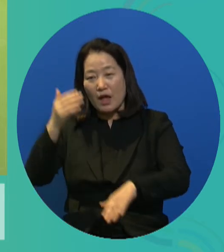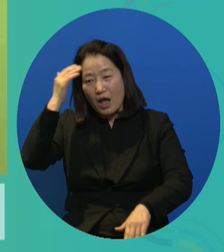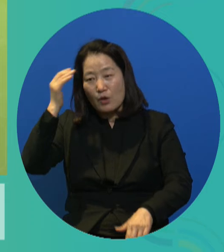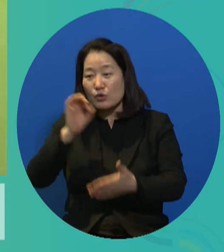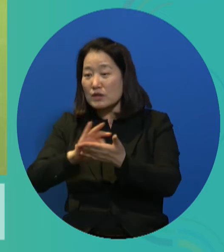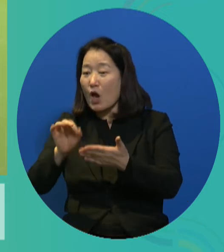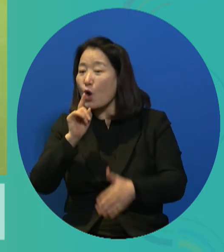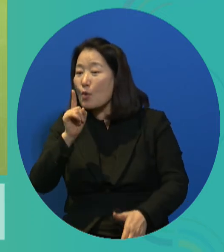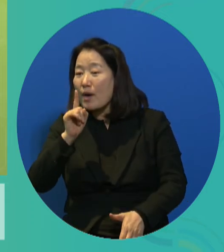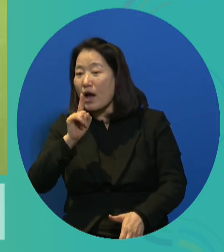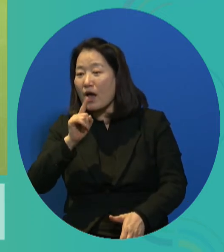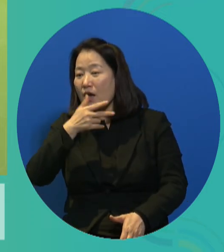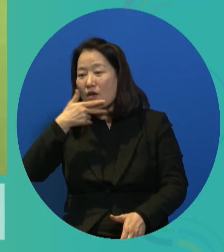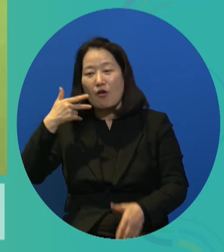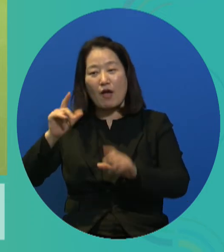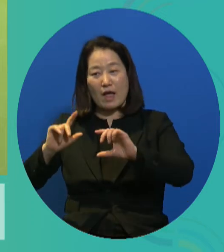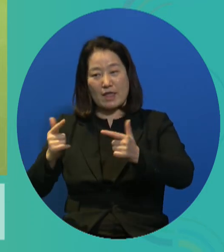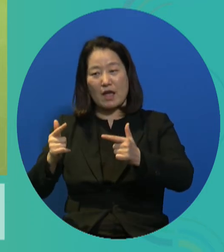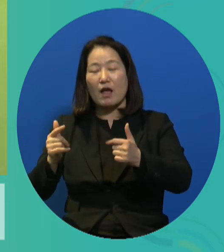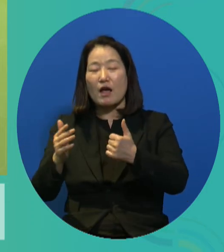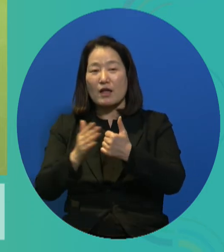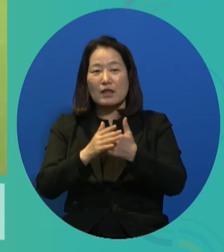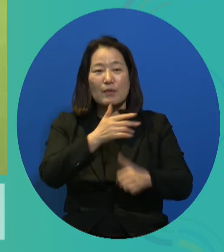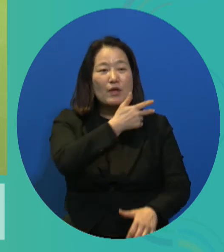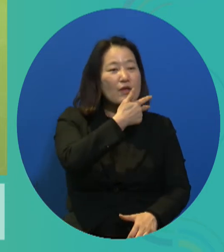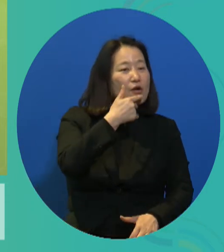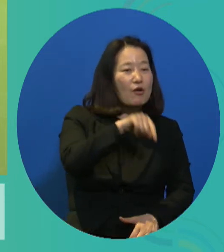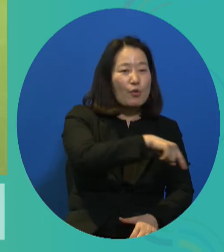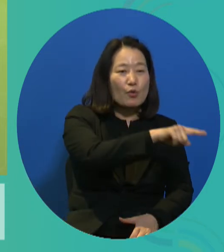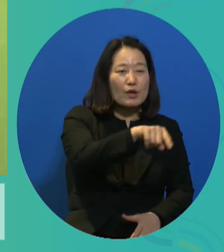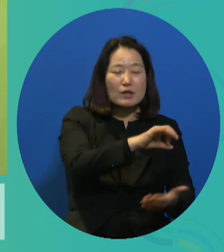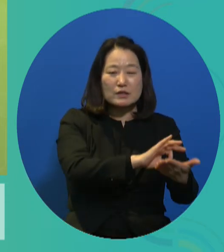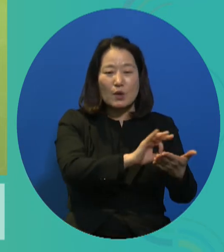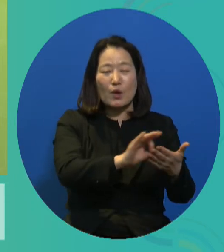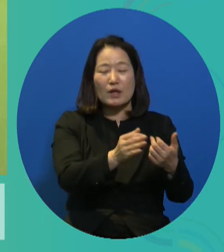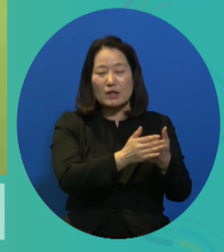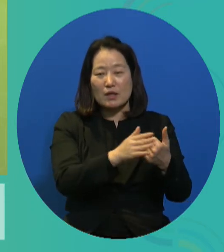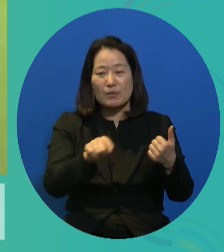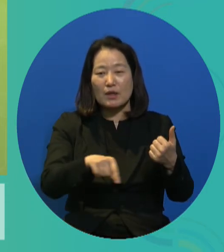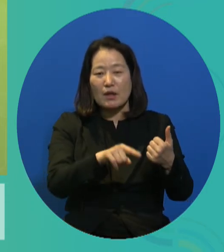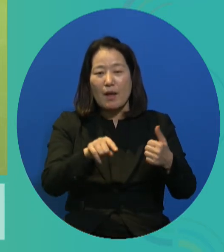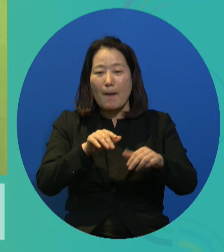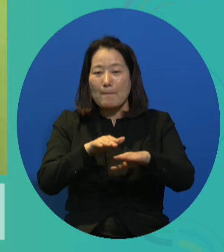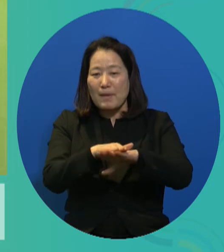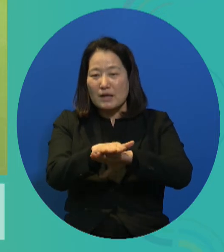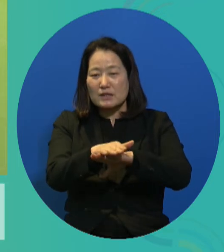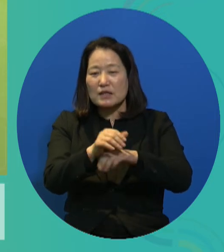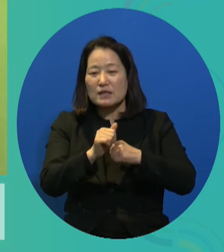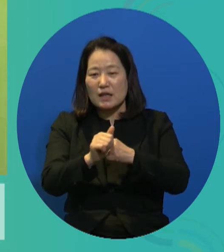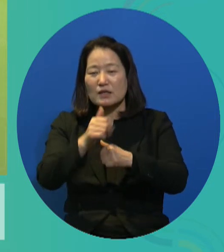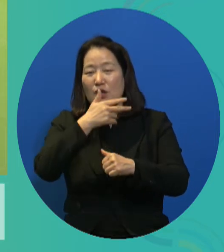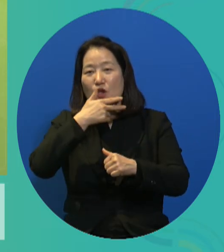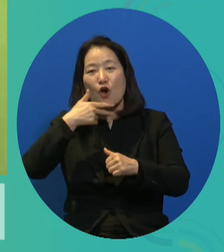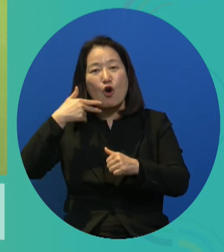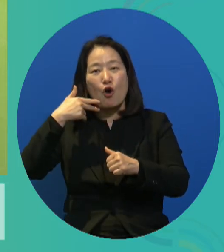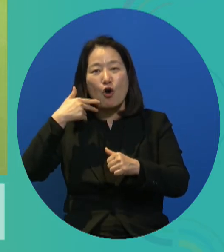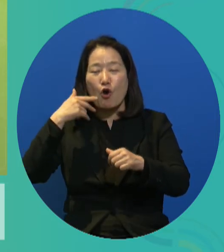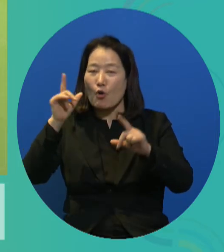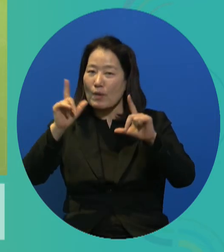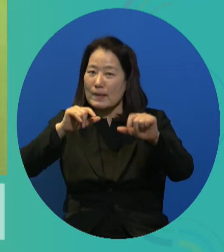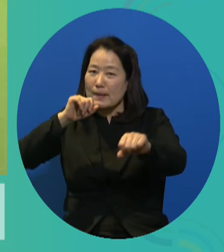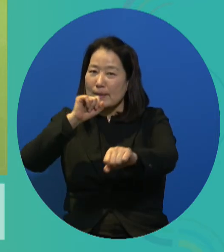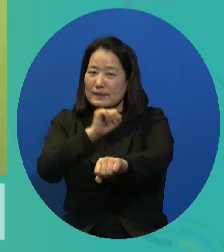write the actual communications, because we don't speak the English language, first of all, so many of the individuals would not be able